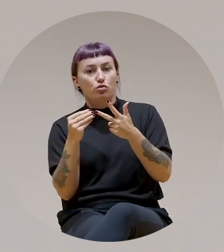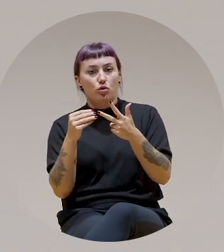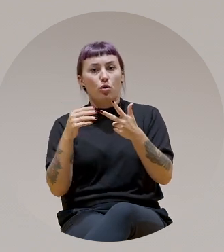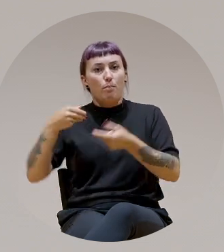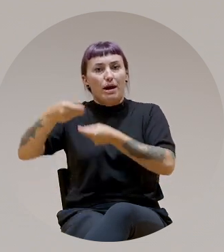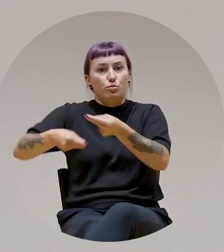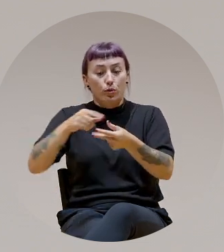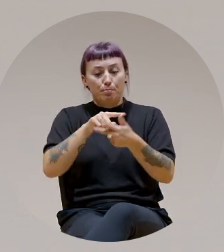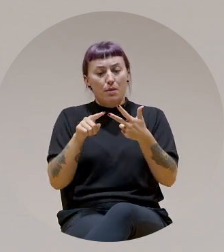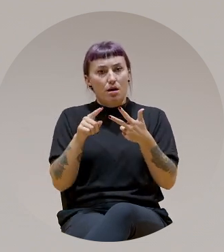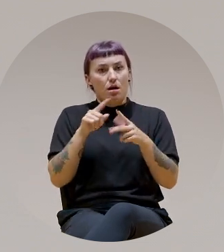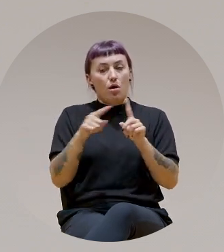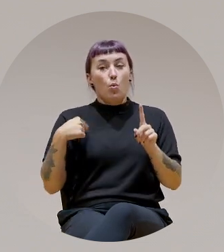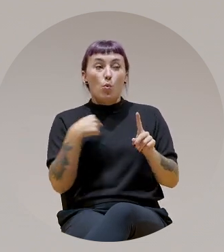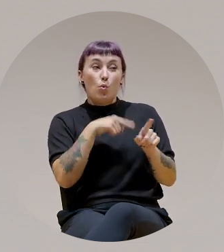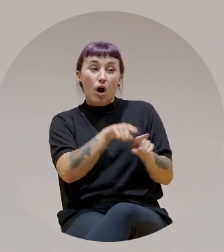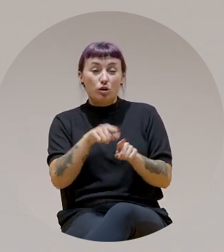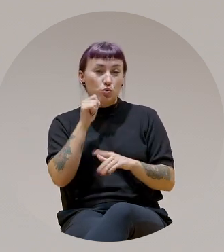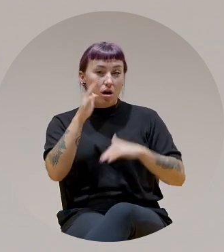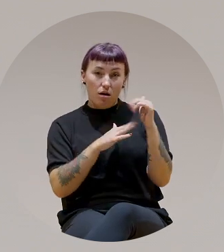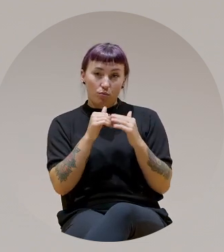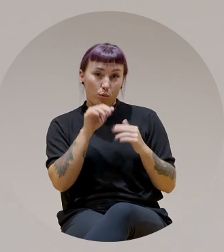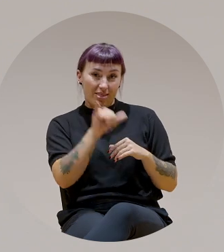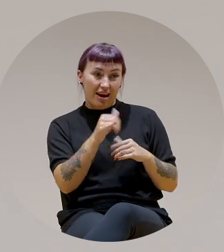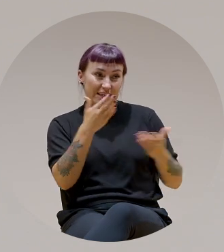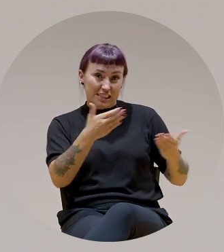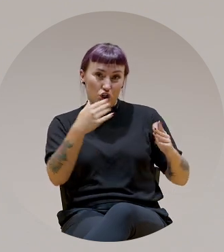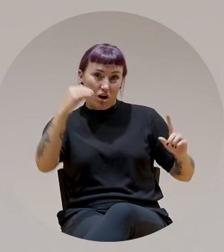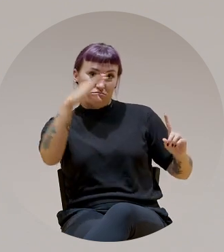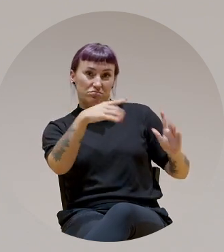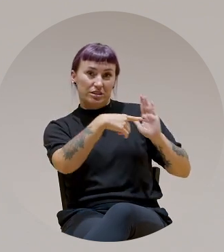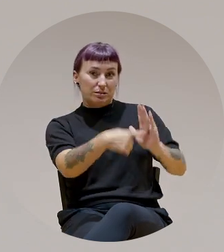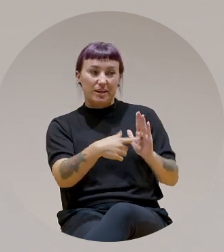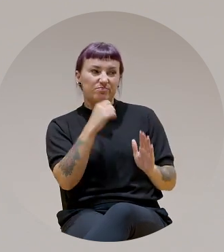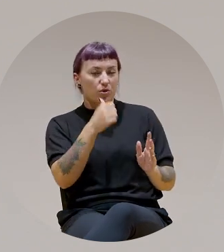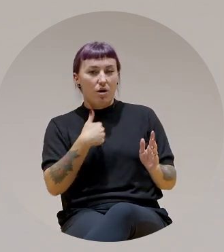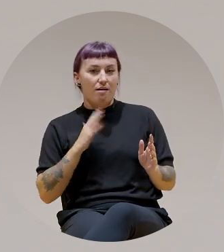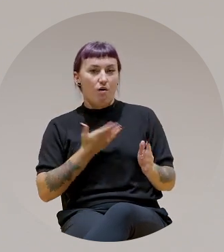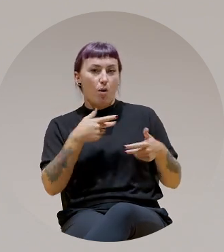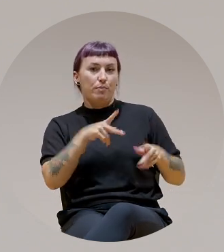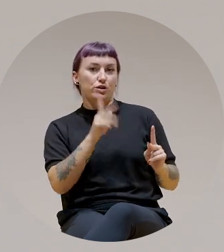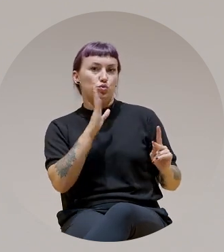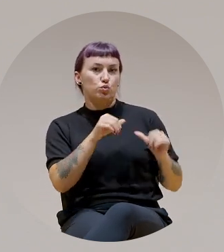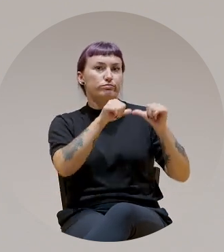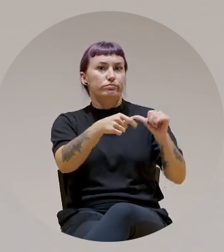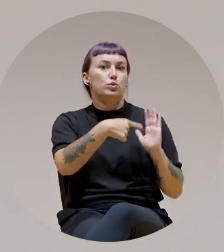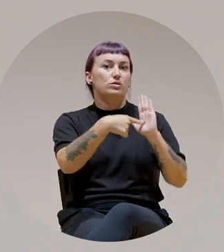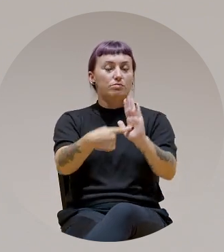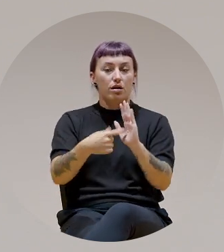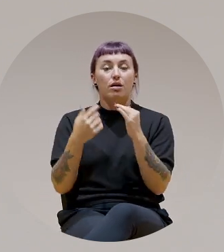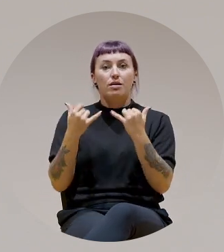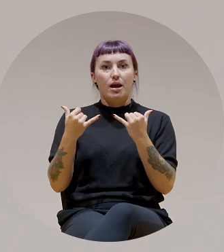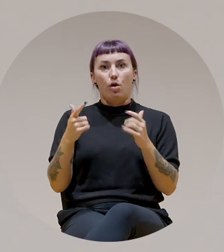cultural patrimony, but we also are not comfortable with it being on display. You don't have our permission to display it. So